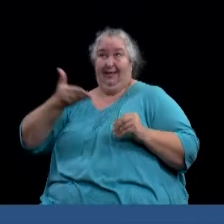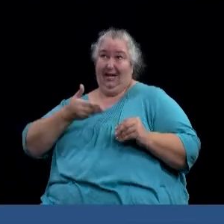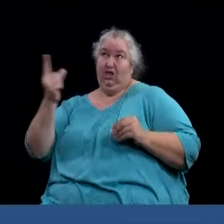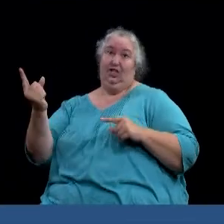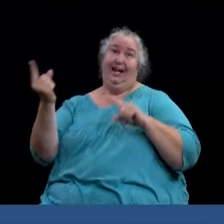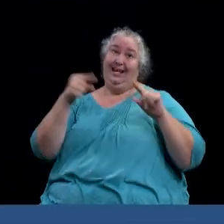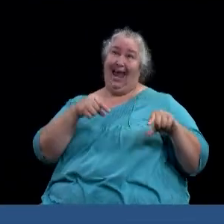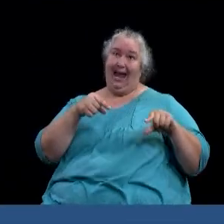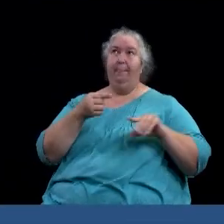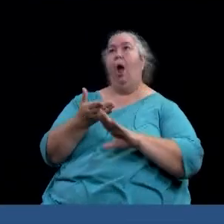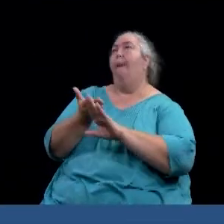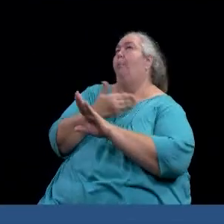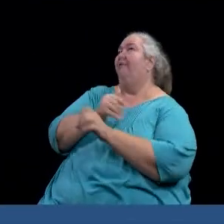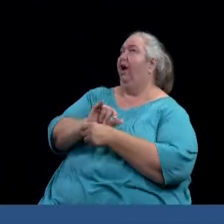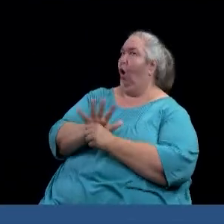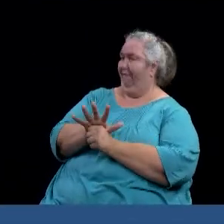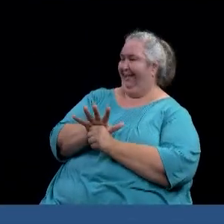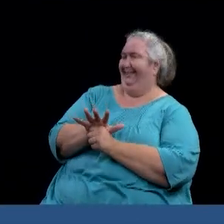very